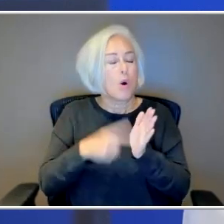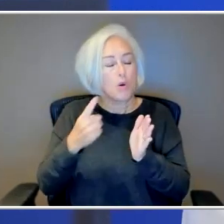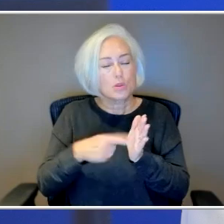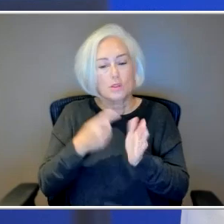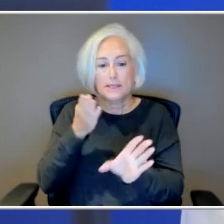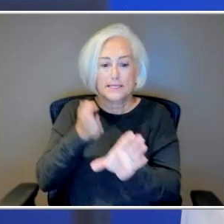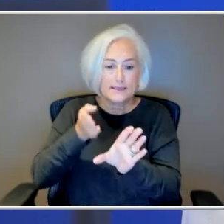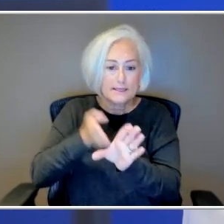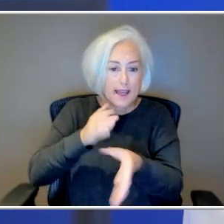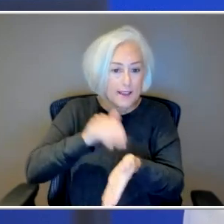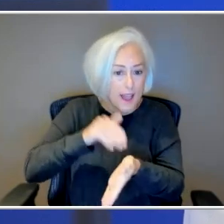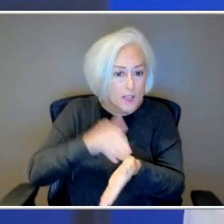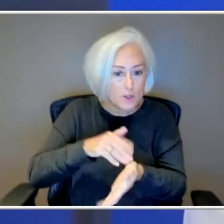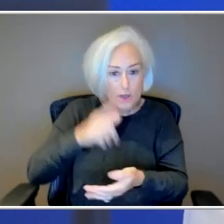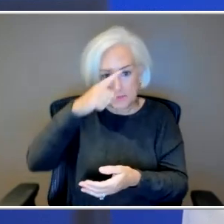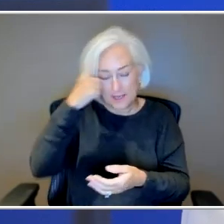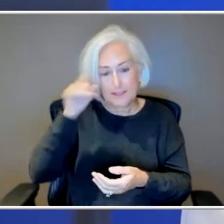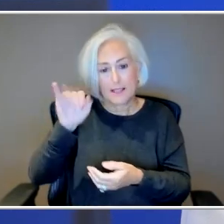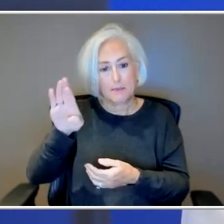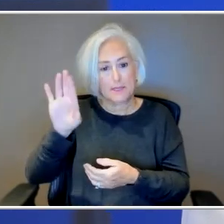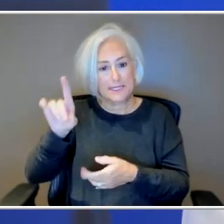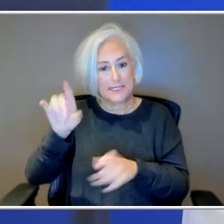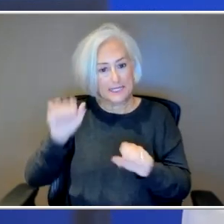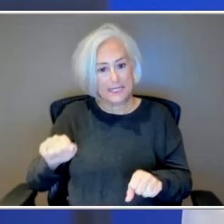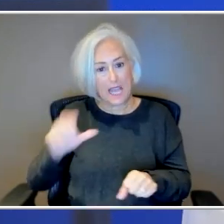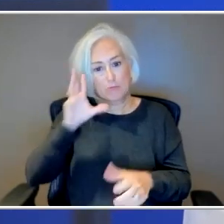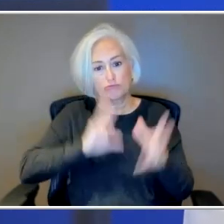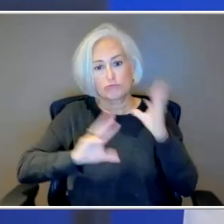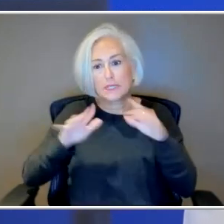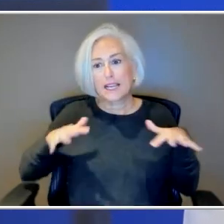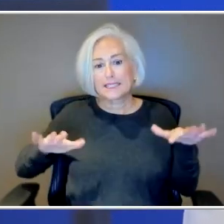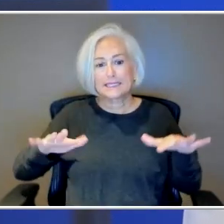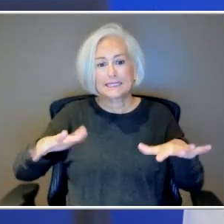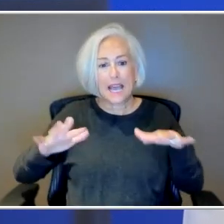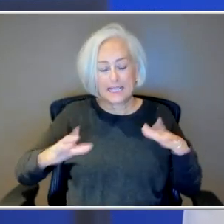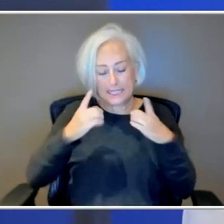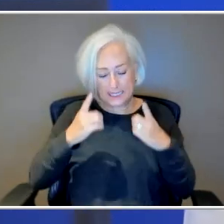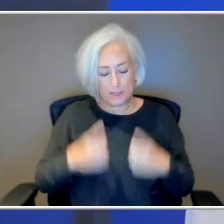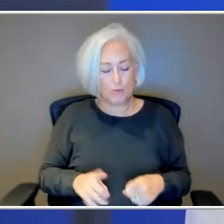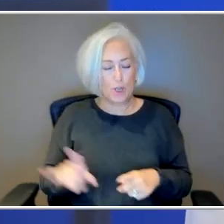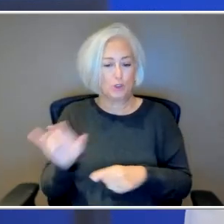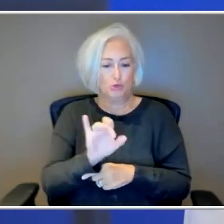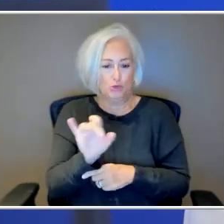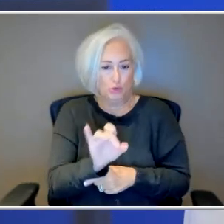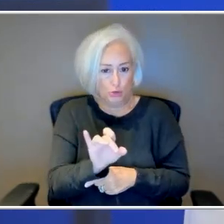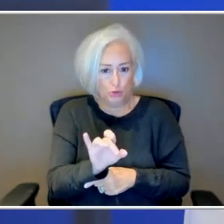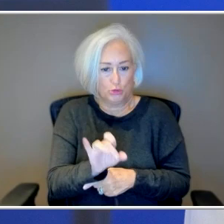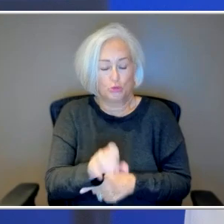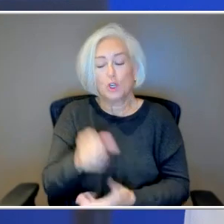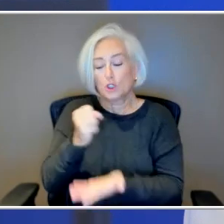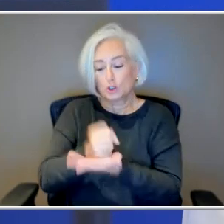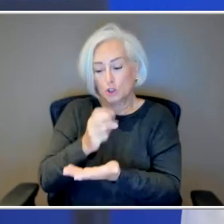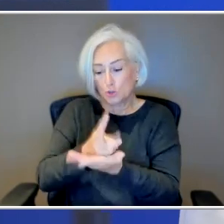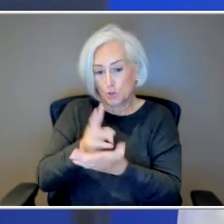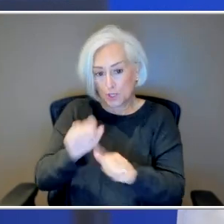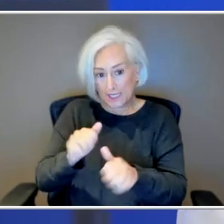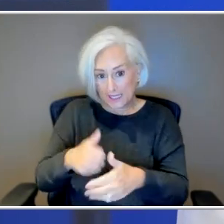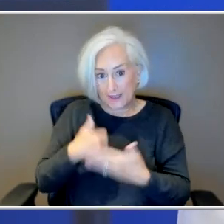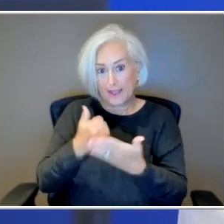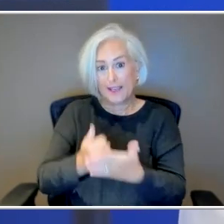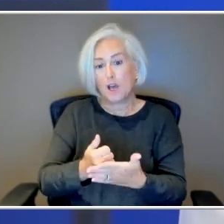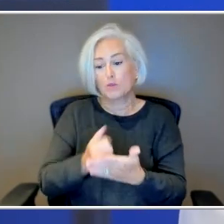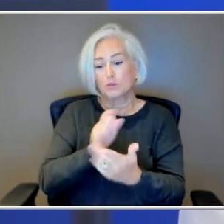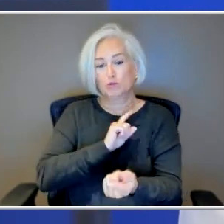can have issues with anxiety and depression. Also, social worker can be helpful to see our patients.